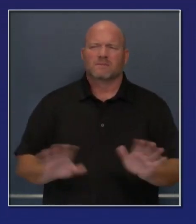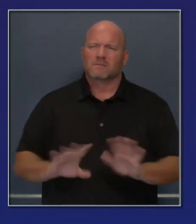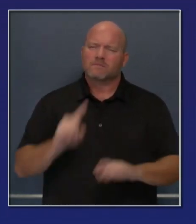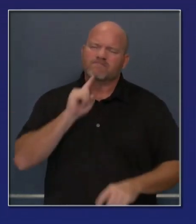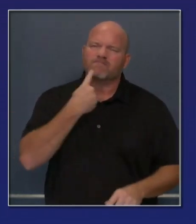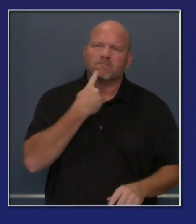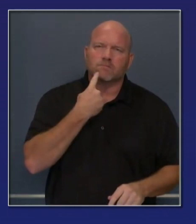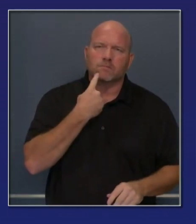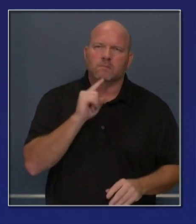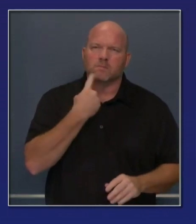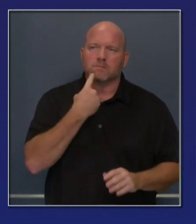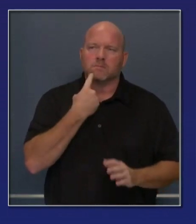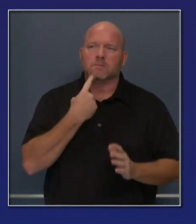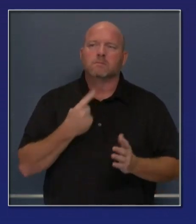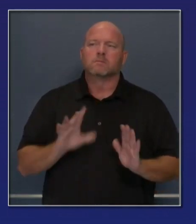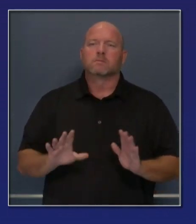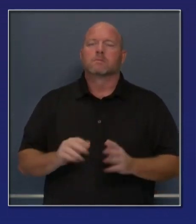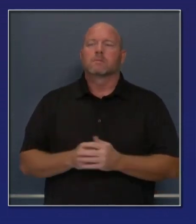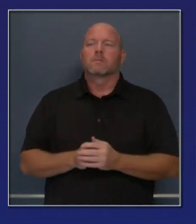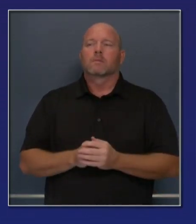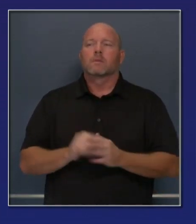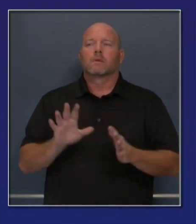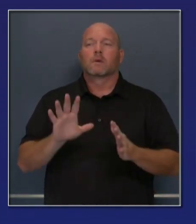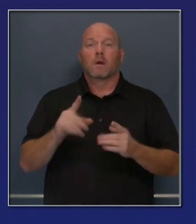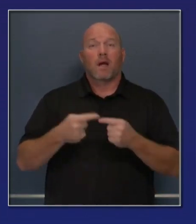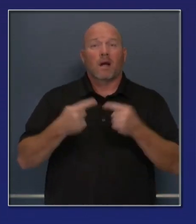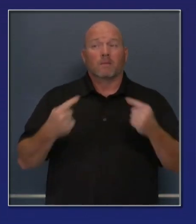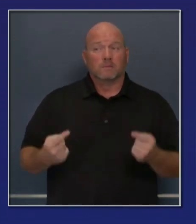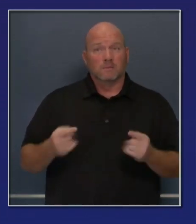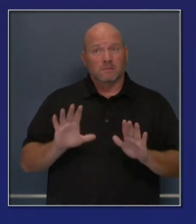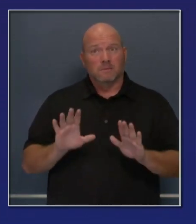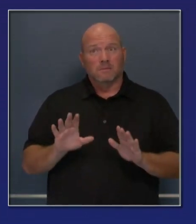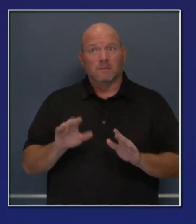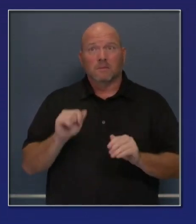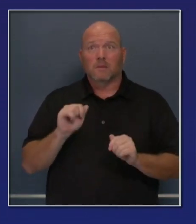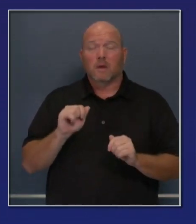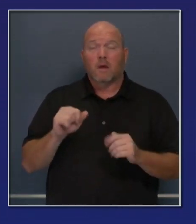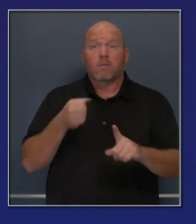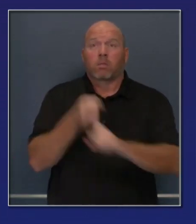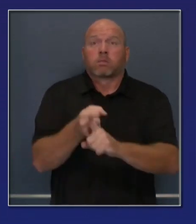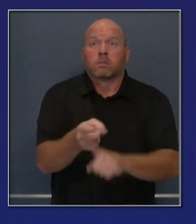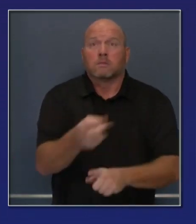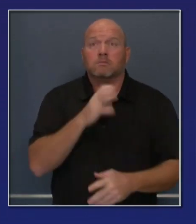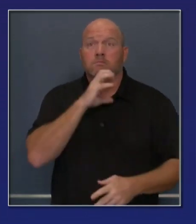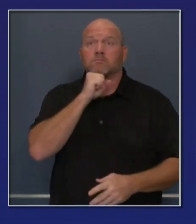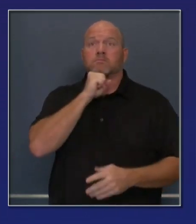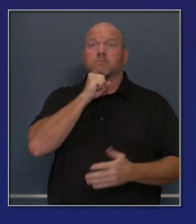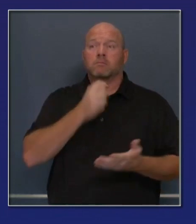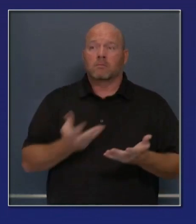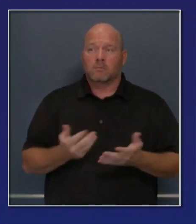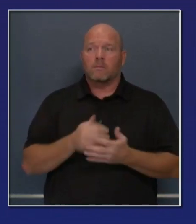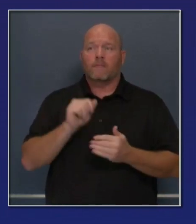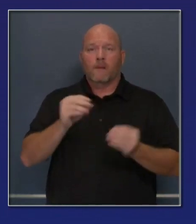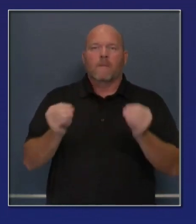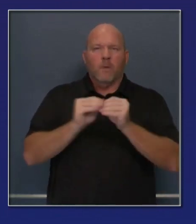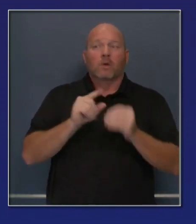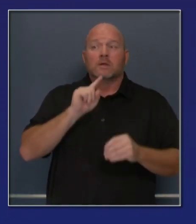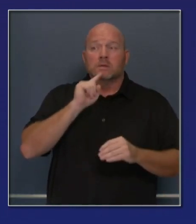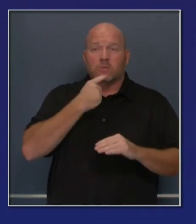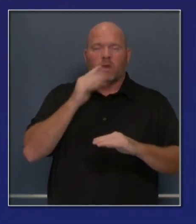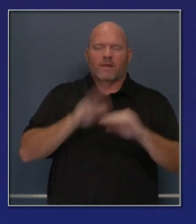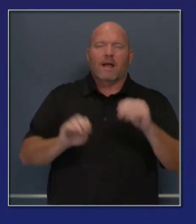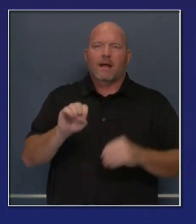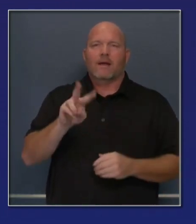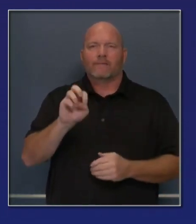deadly. Quite the contrary. It's as much or more deadly than it's ever been in the context of